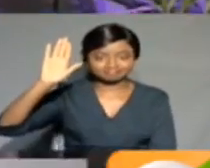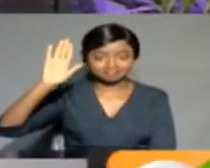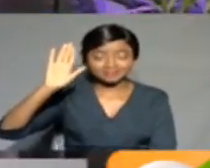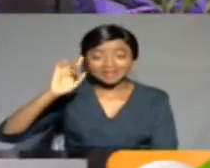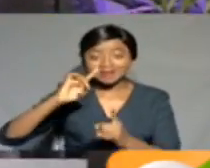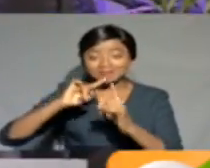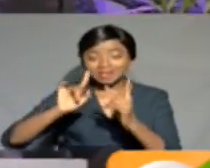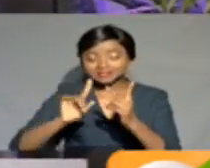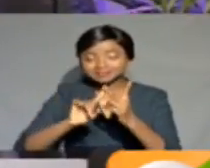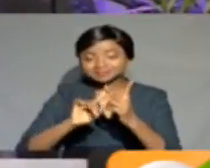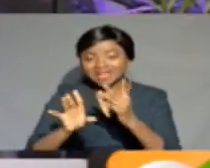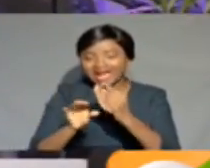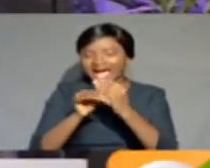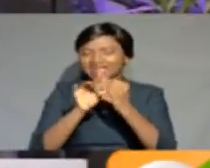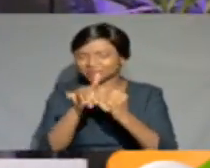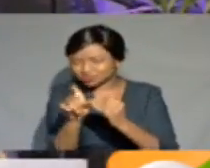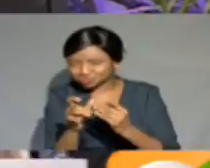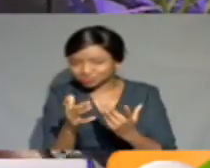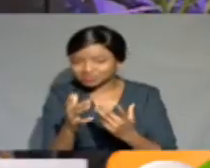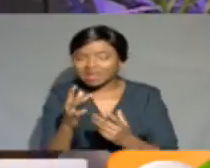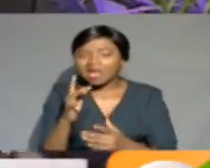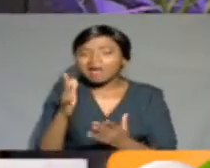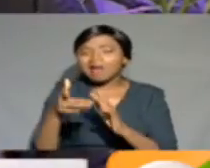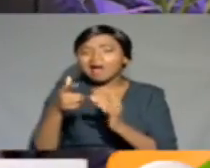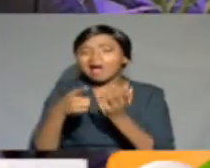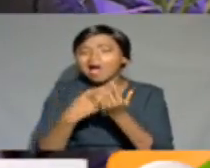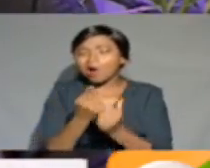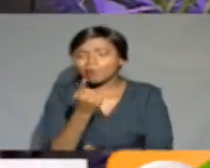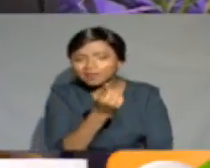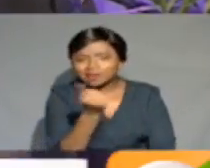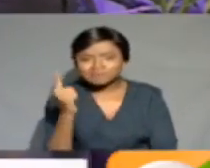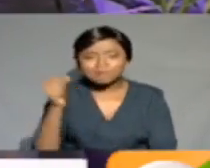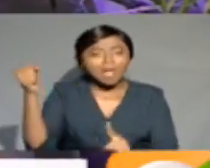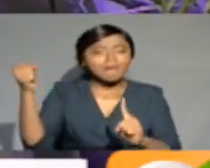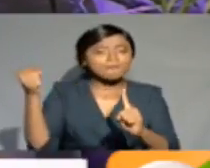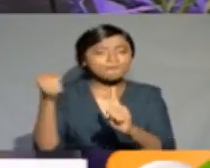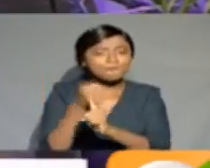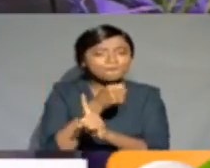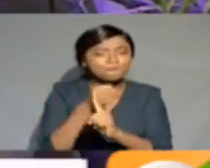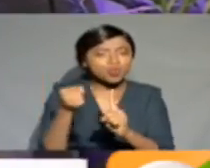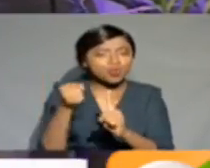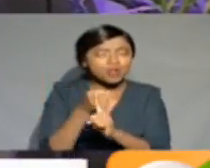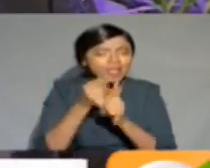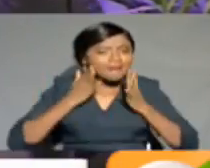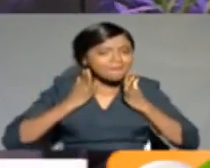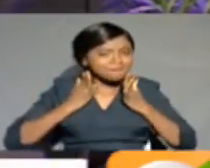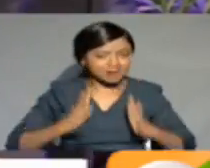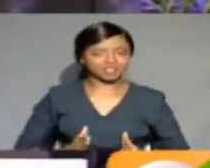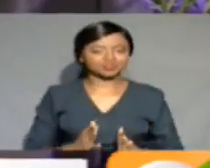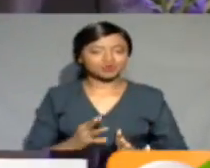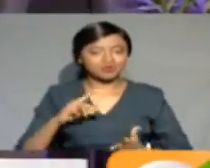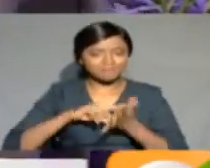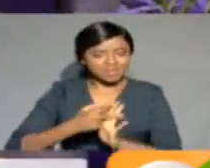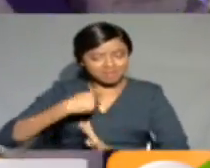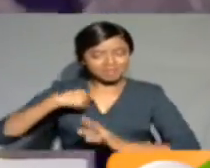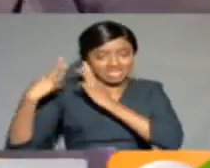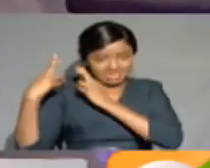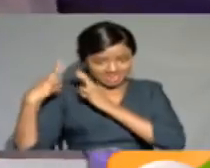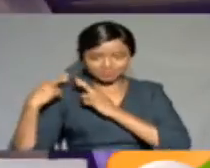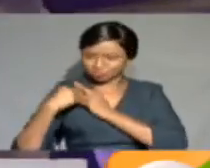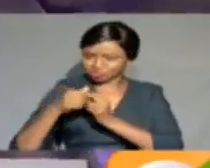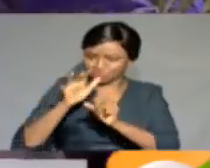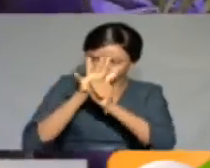up with another question. How many amongst them were bullies? We're going to get into that in the next session.